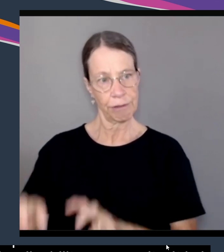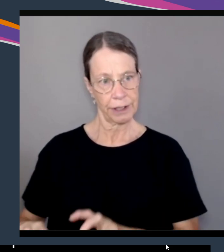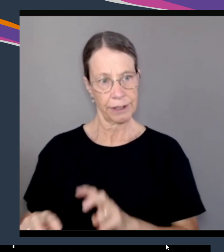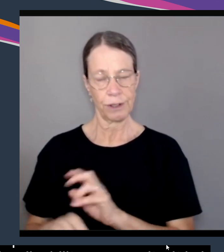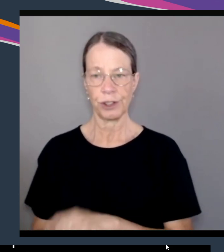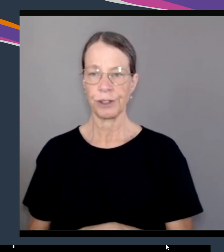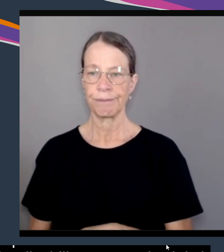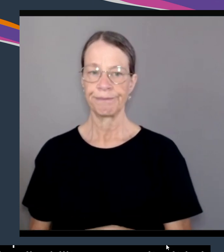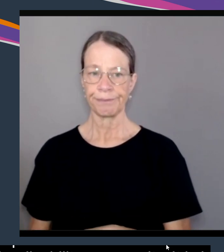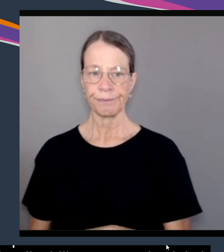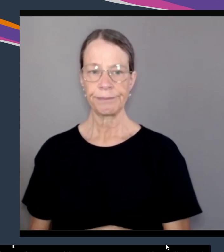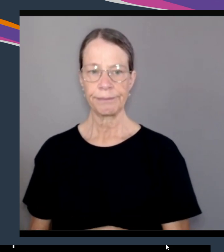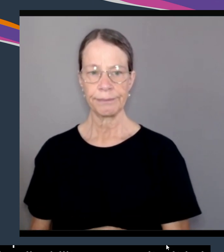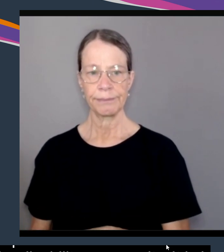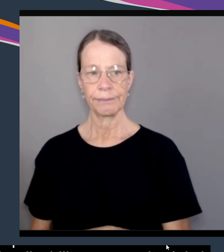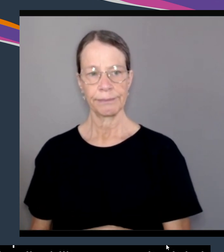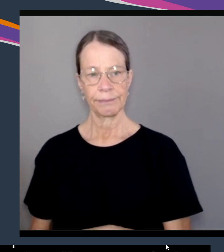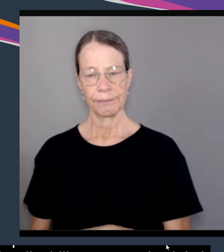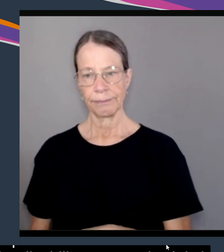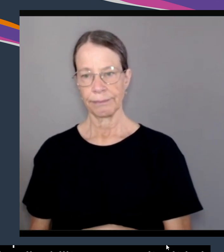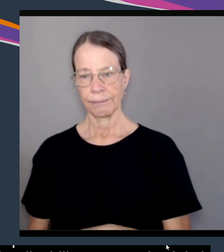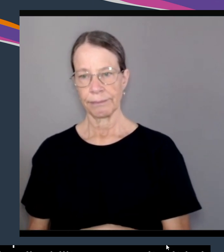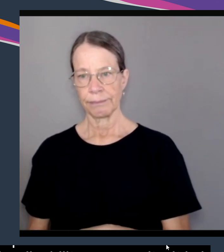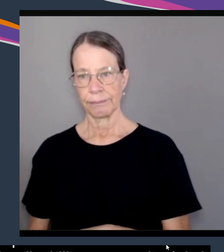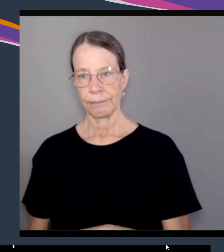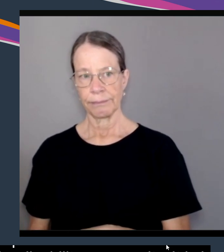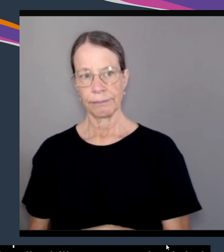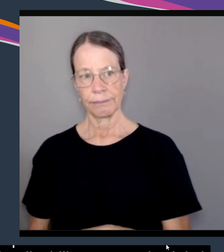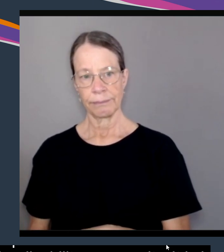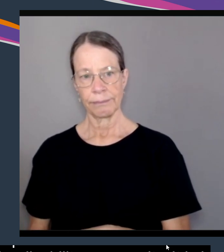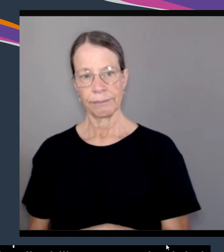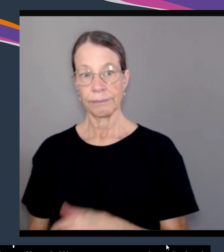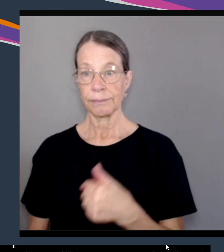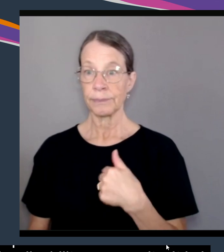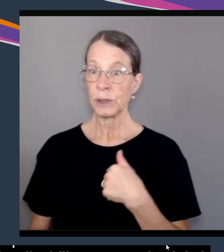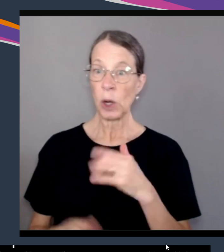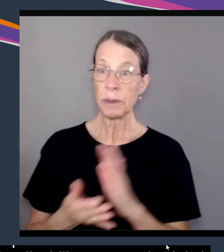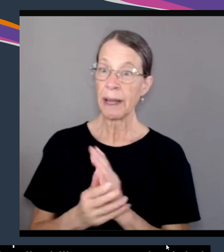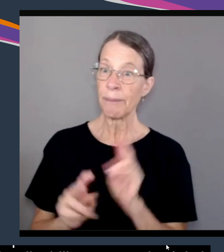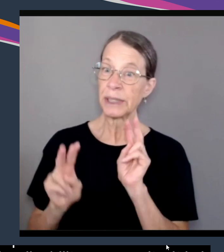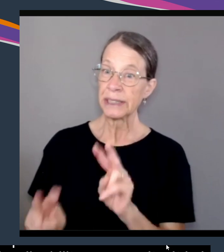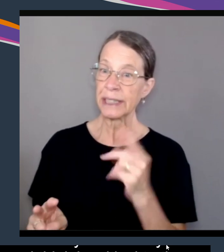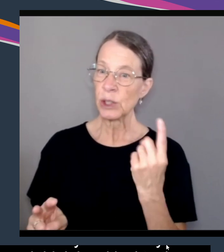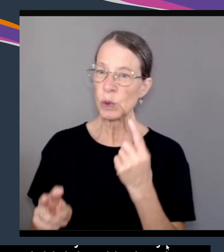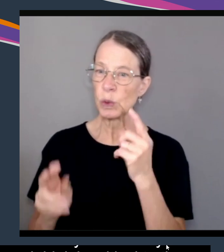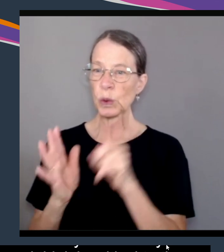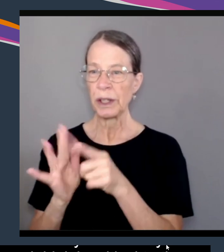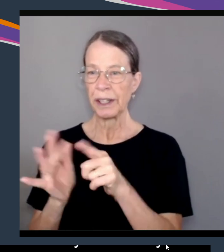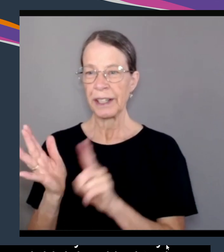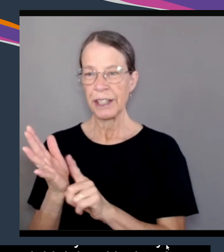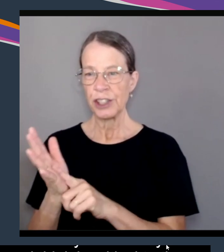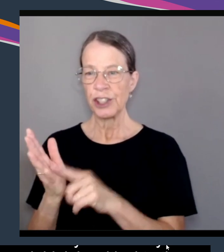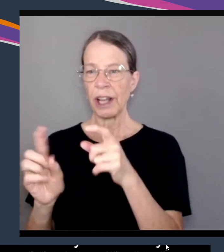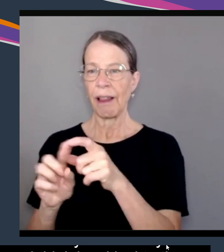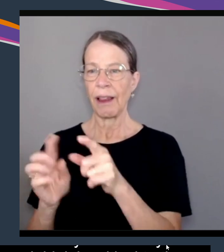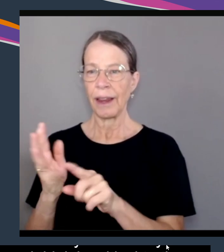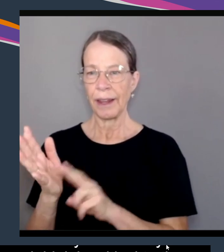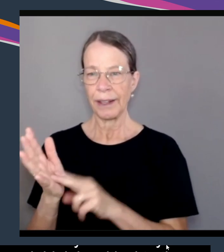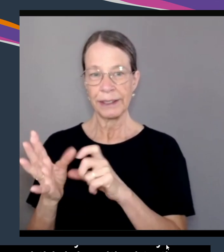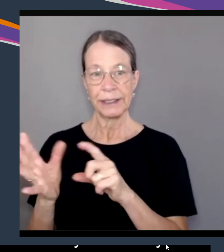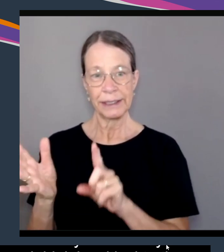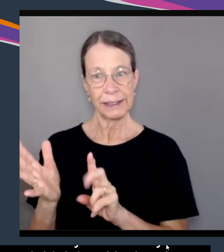I was really pleased to see Jill Duncan here this morning, and Jill, welcome. It's lovely. I'm really glad you're